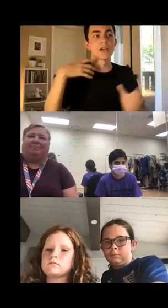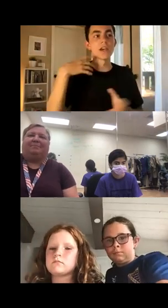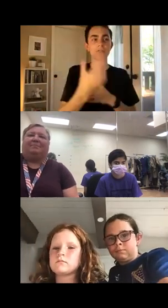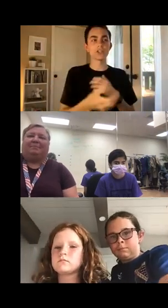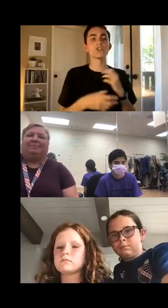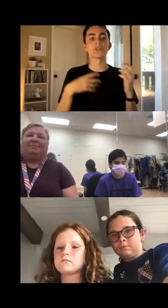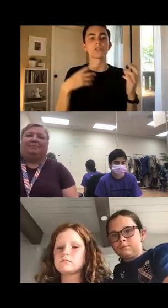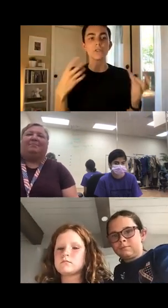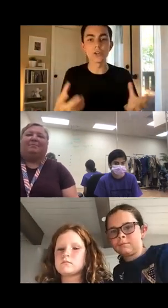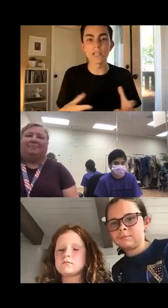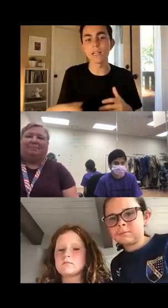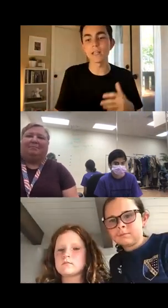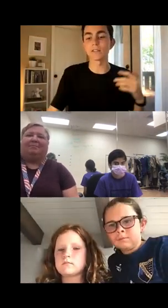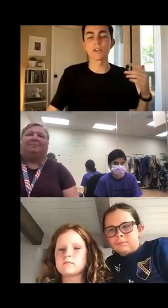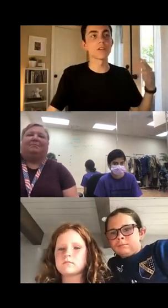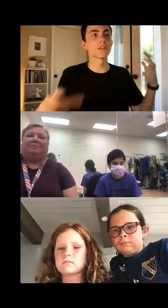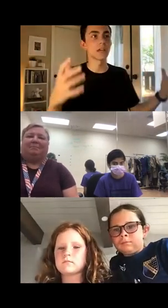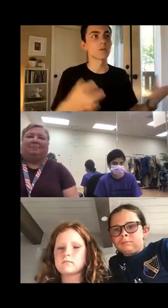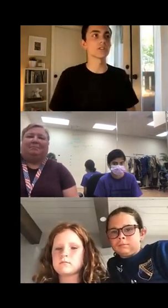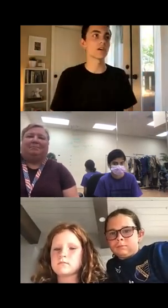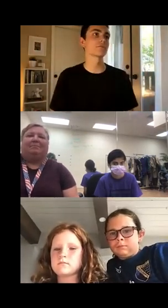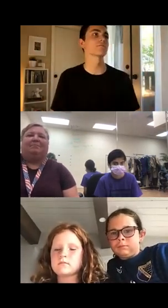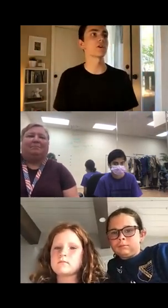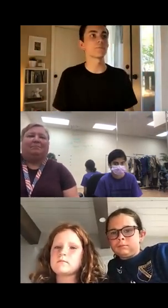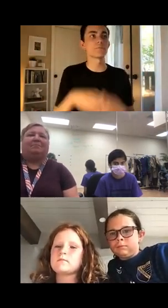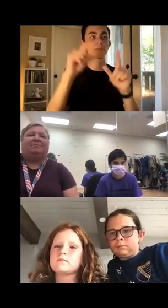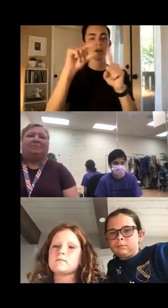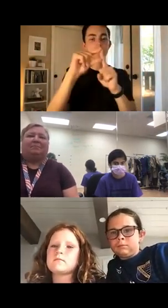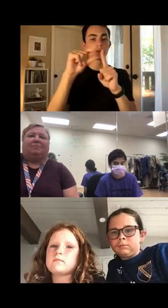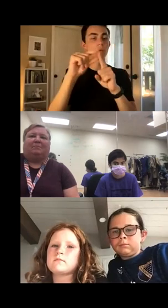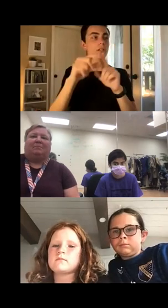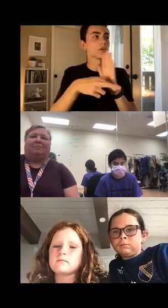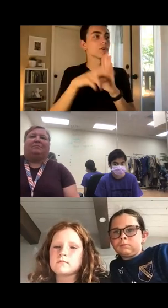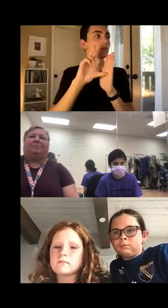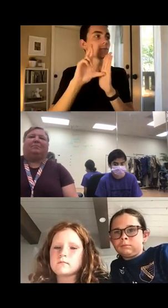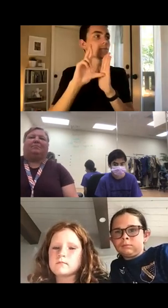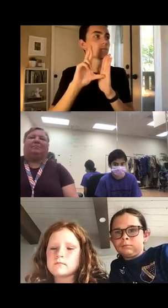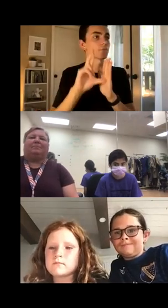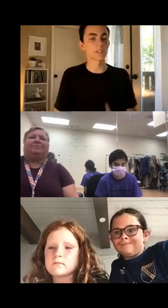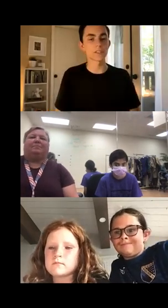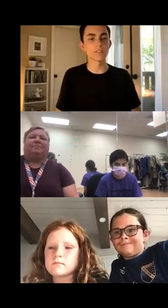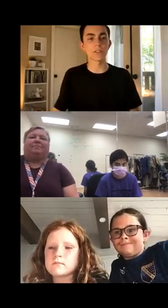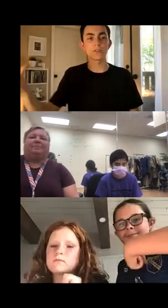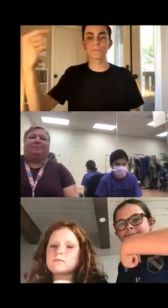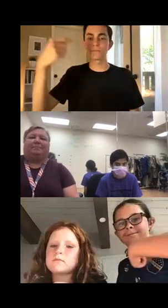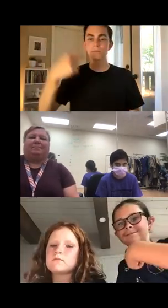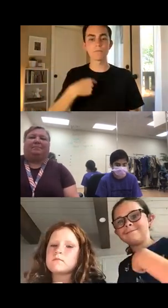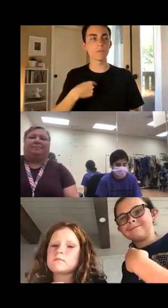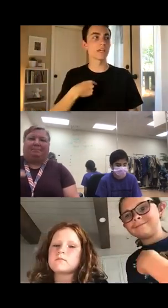signs having to do with learning and the language itself. So, vocabulary review. Let's sign